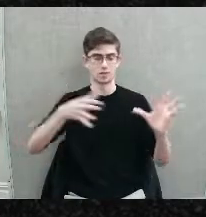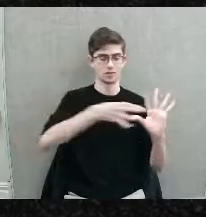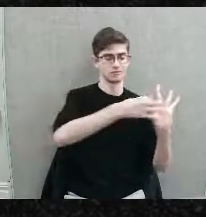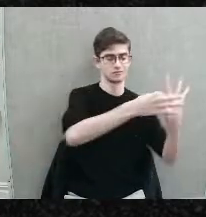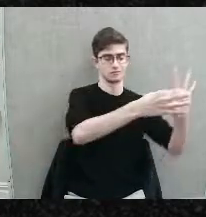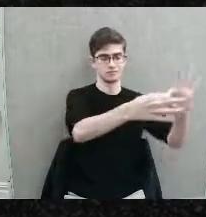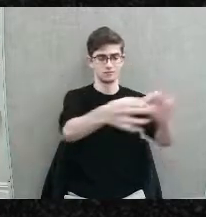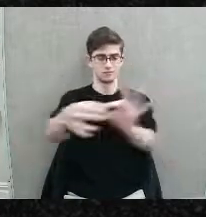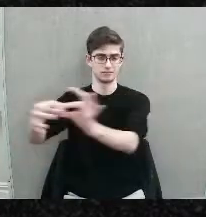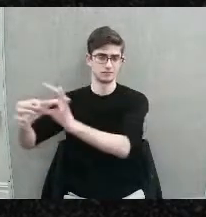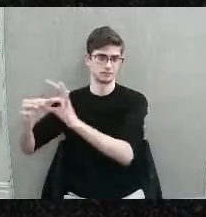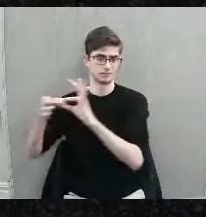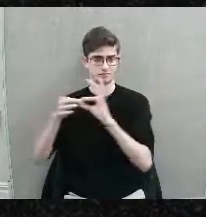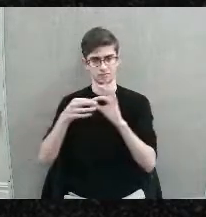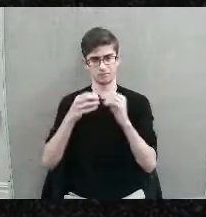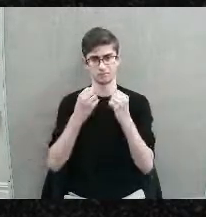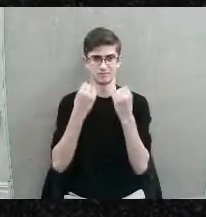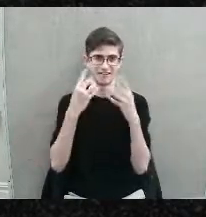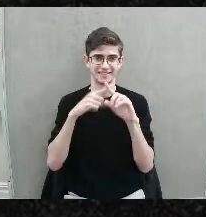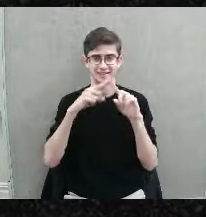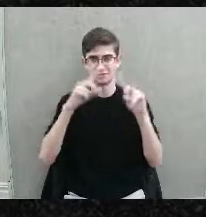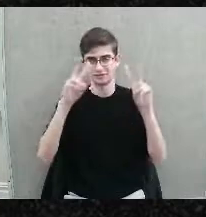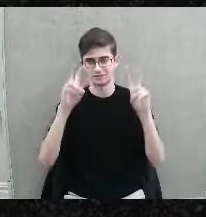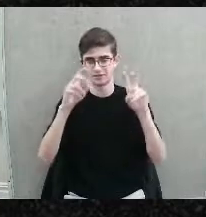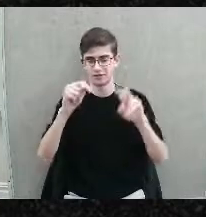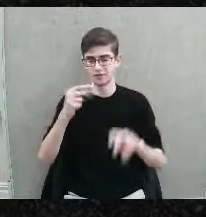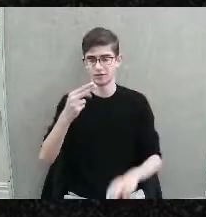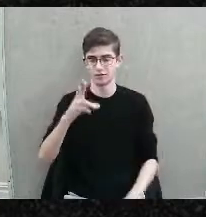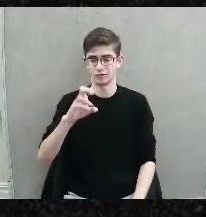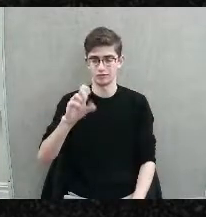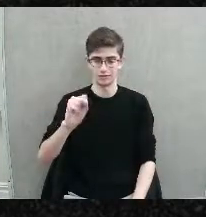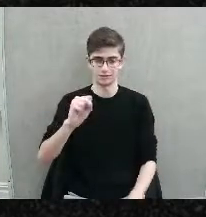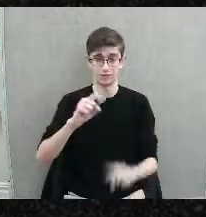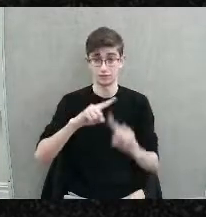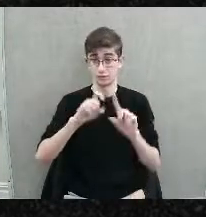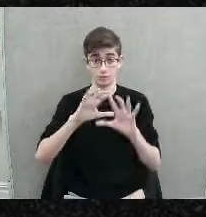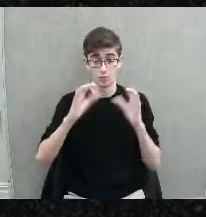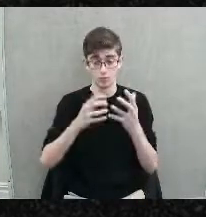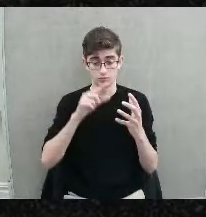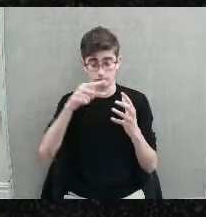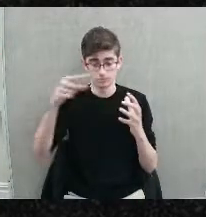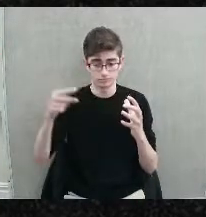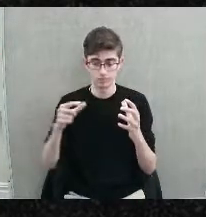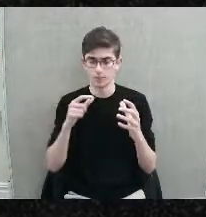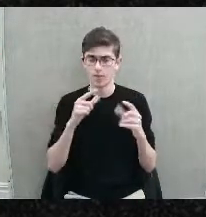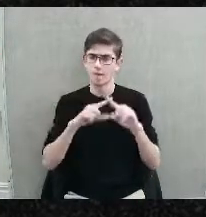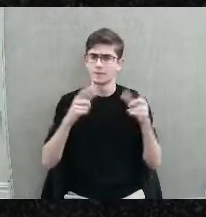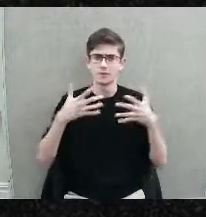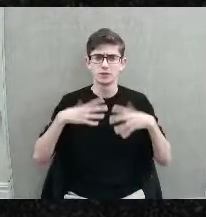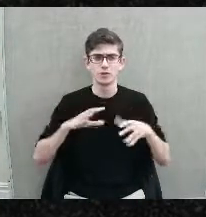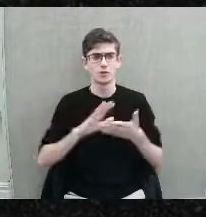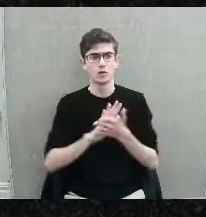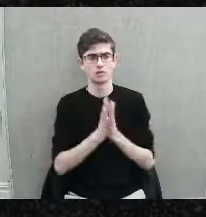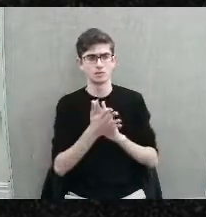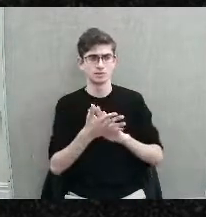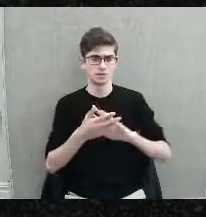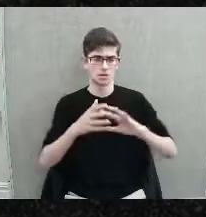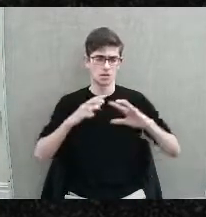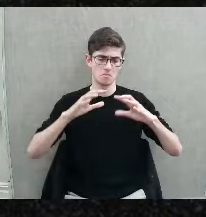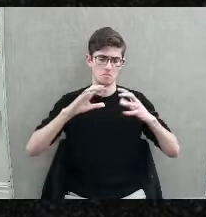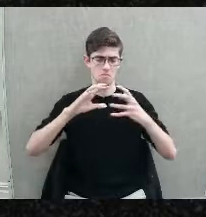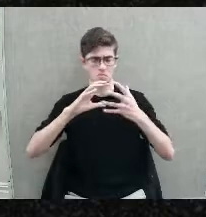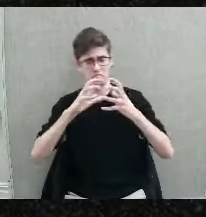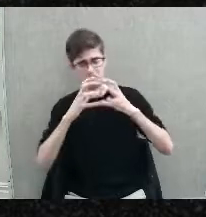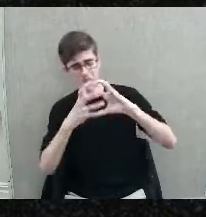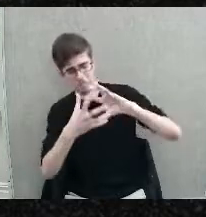together different threads, including threads from different areas of the world, that would not come into a coherent resistance or